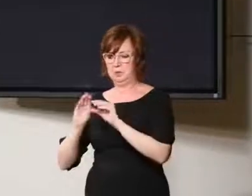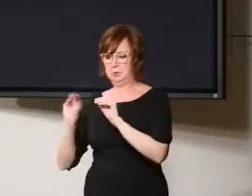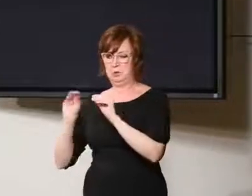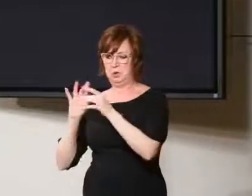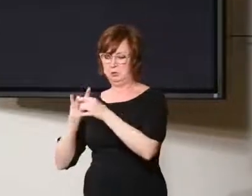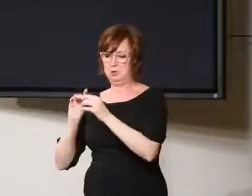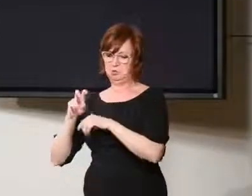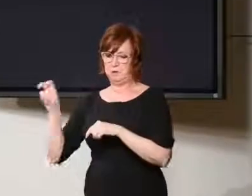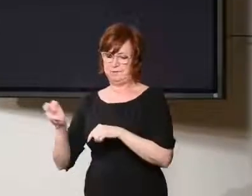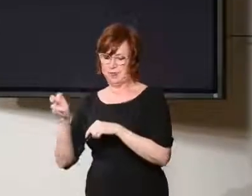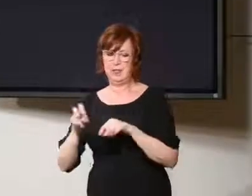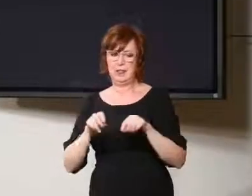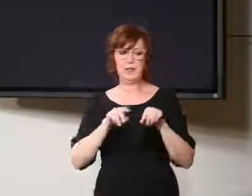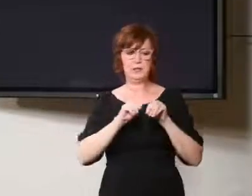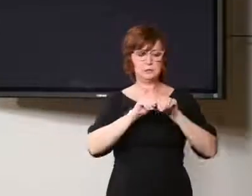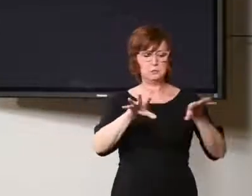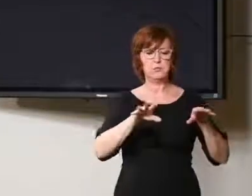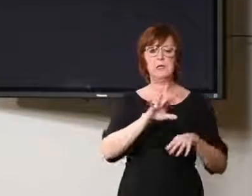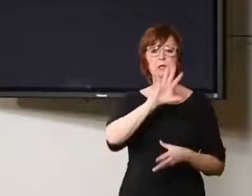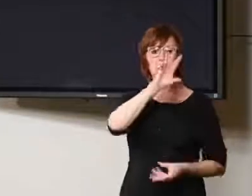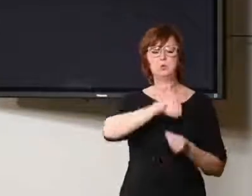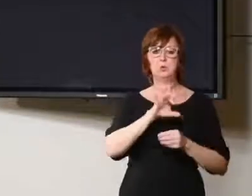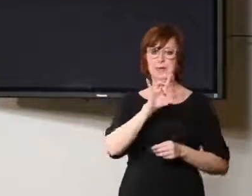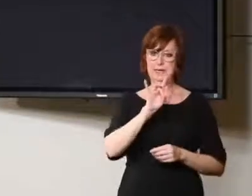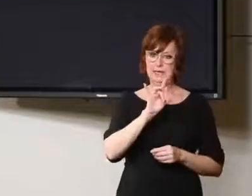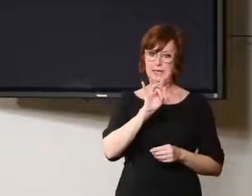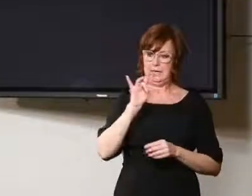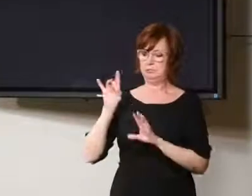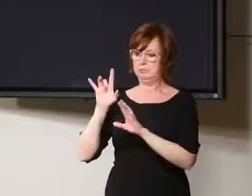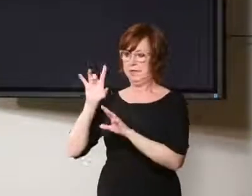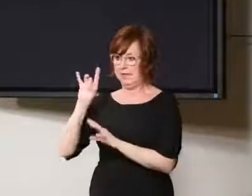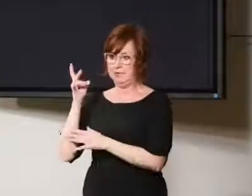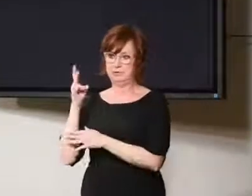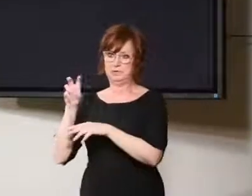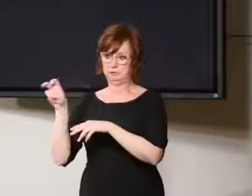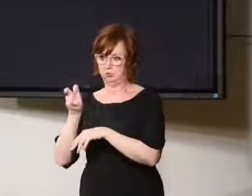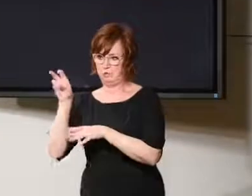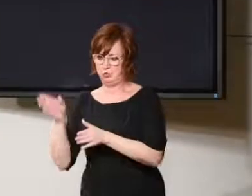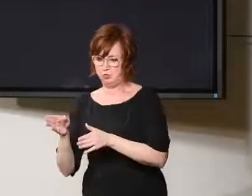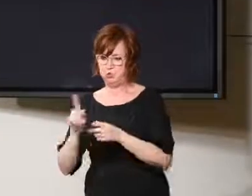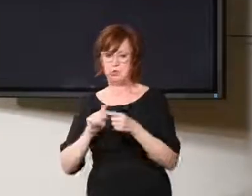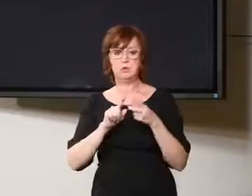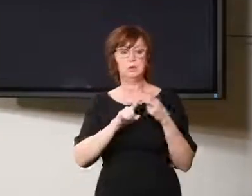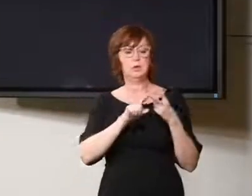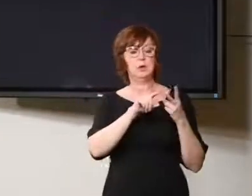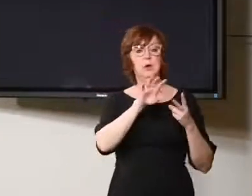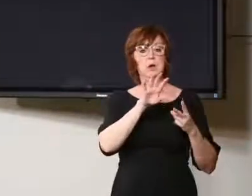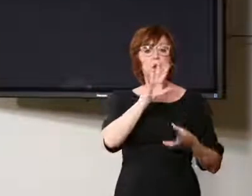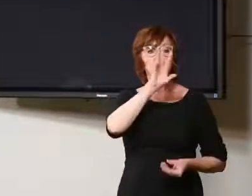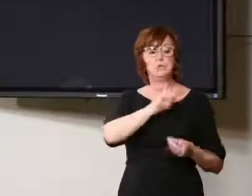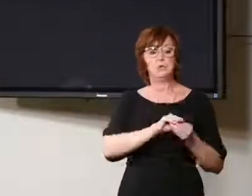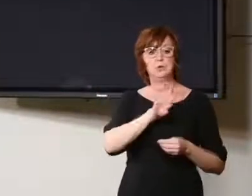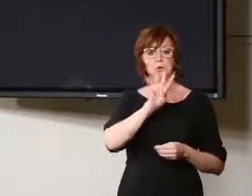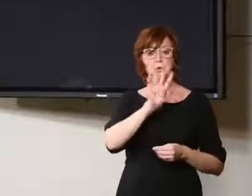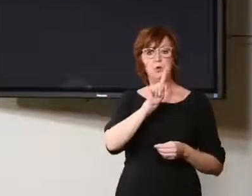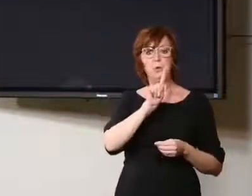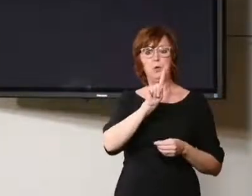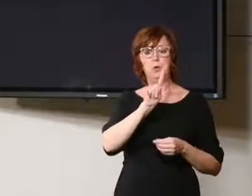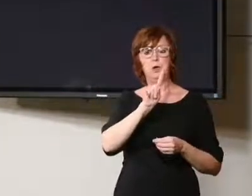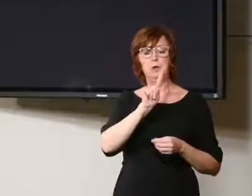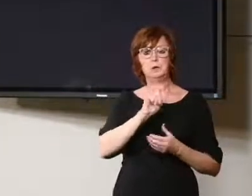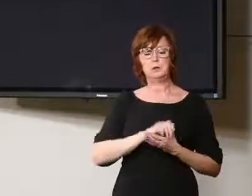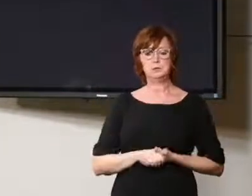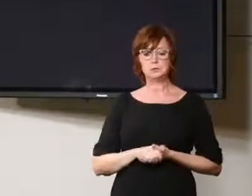can report that, 87 are in travelers, 41 are within